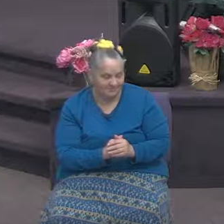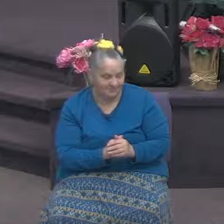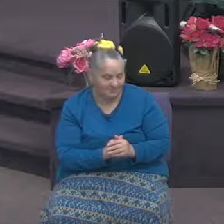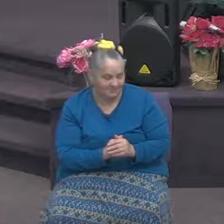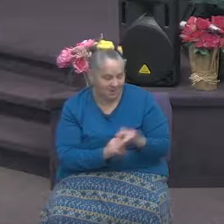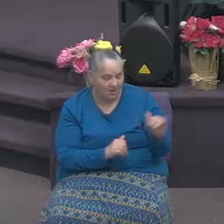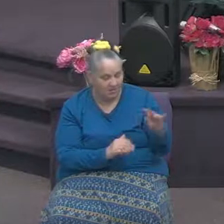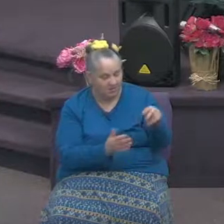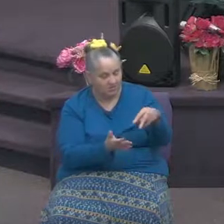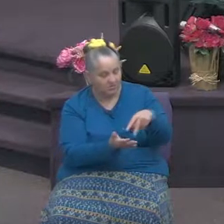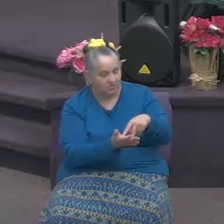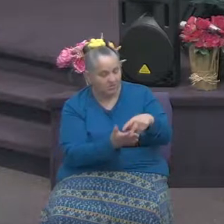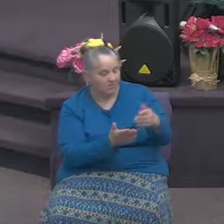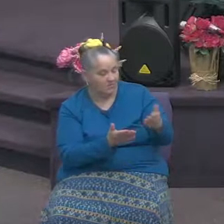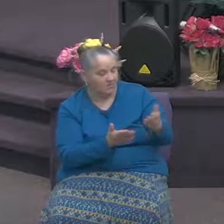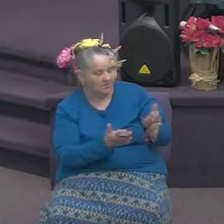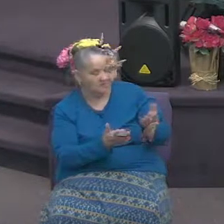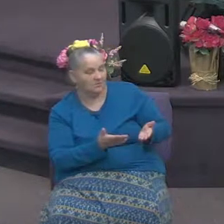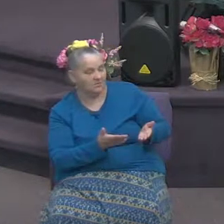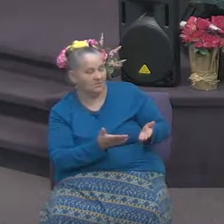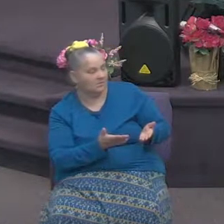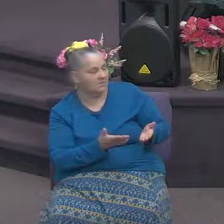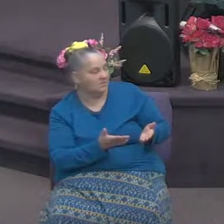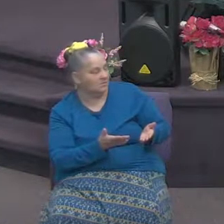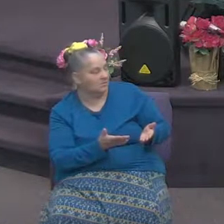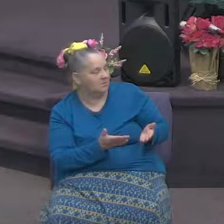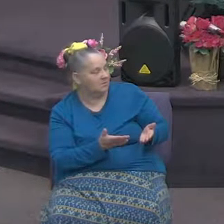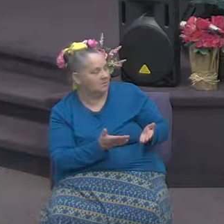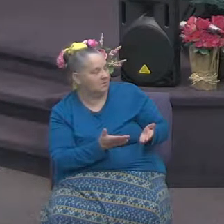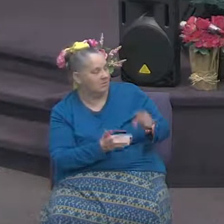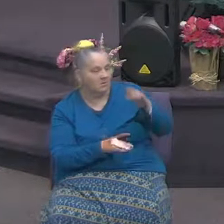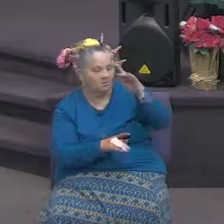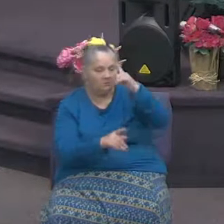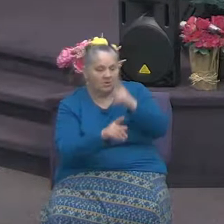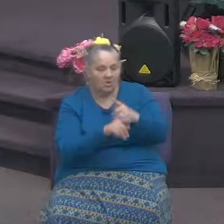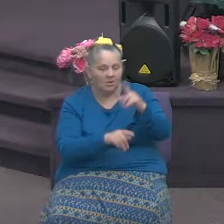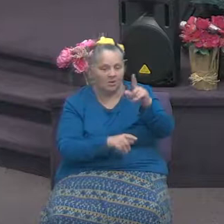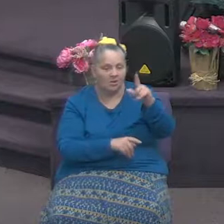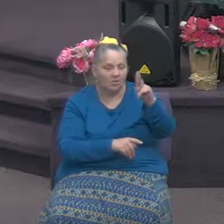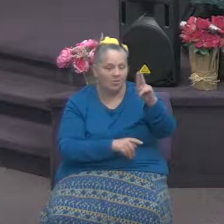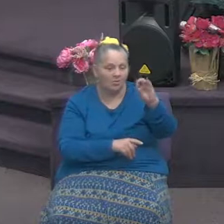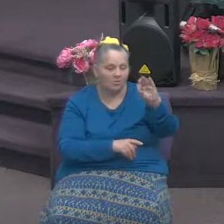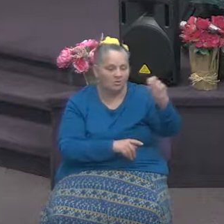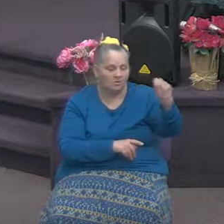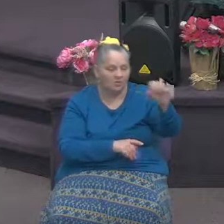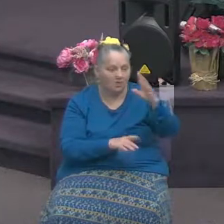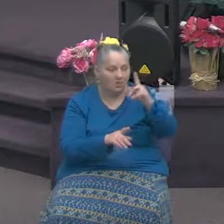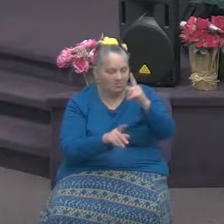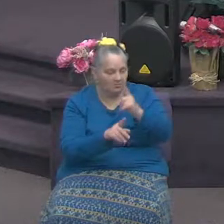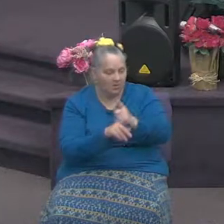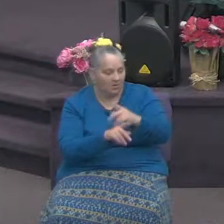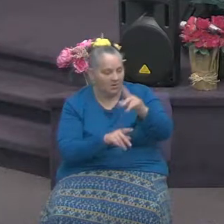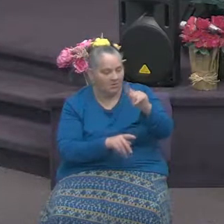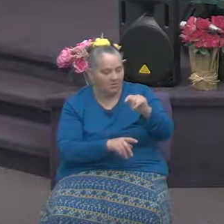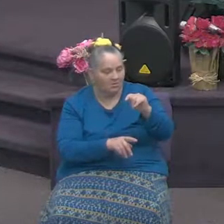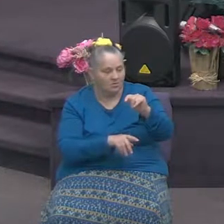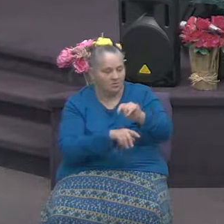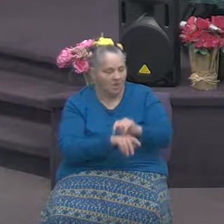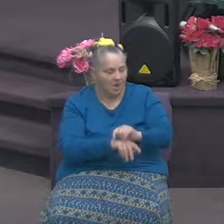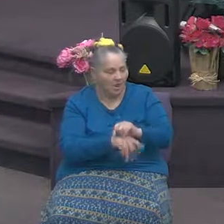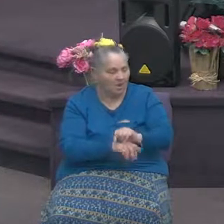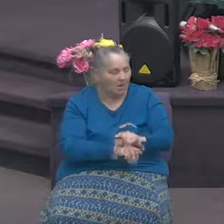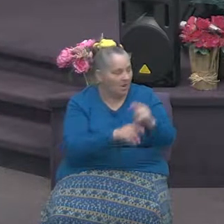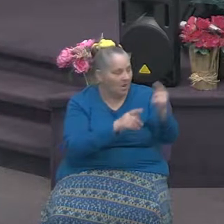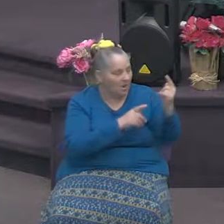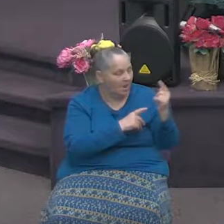And as they stood there, Brother Lewis and Brother Trine, if you could both come, I felt to do this as I was reading.